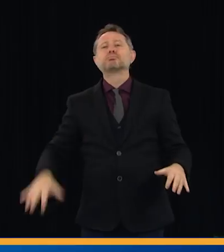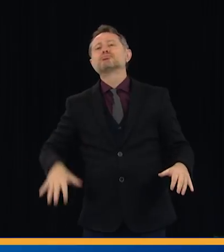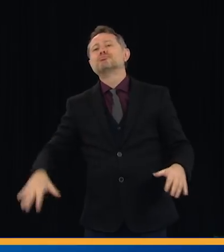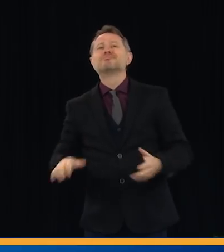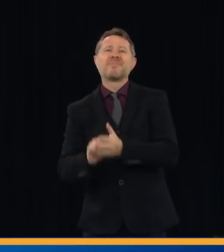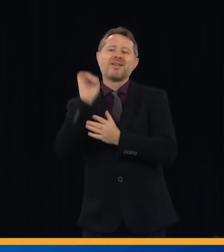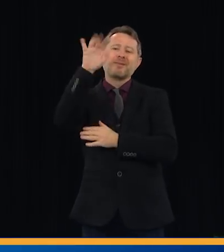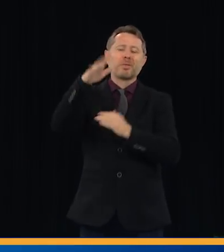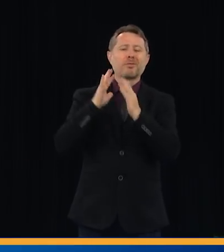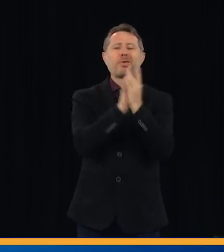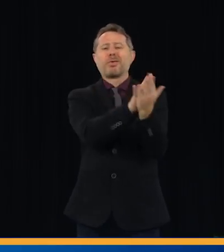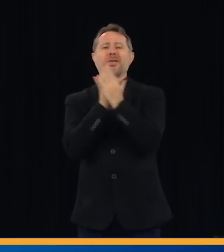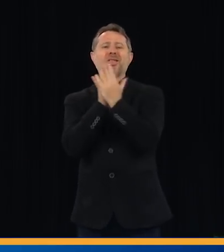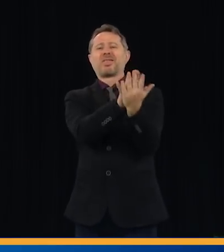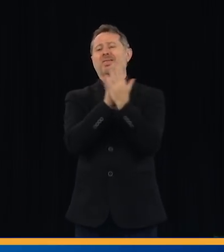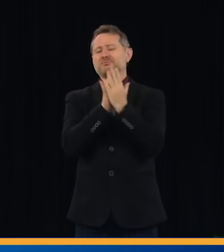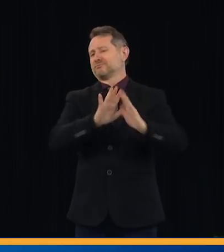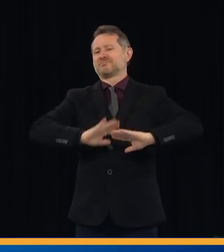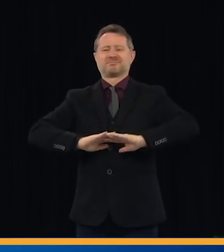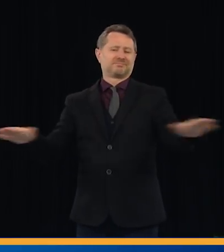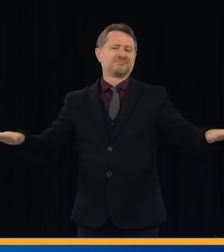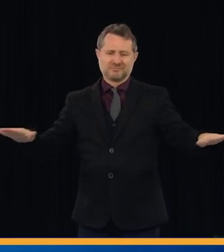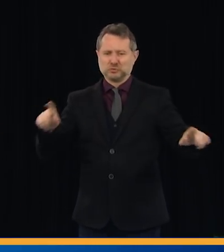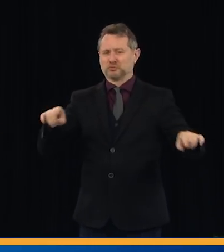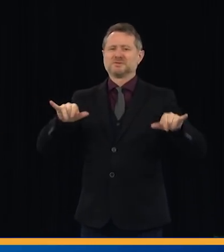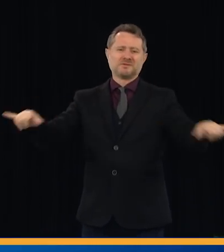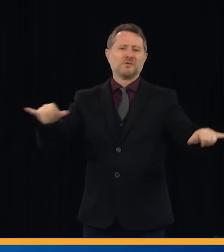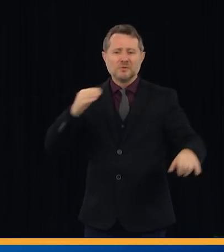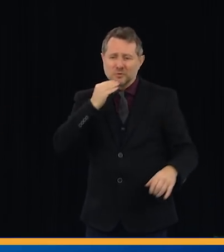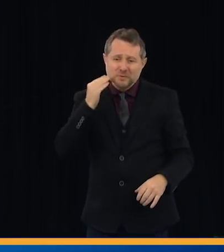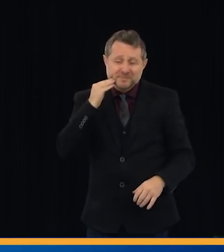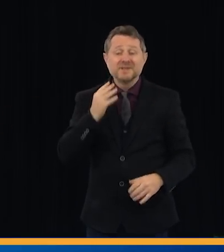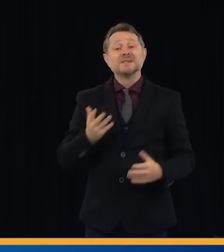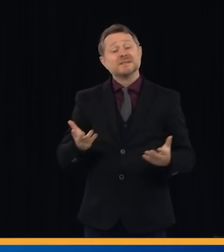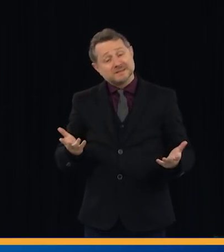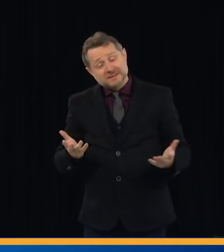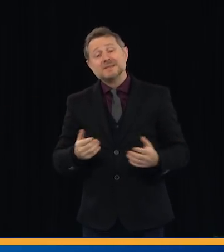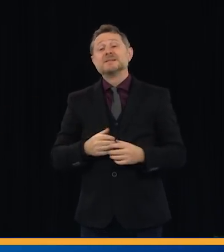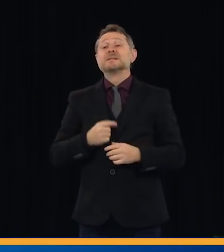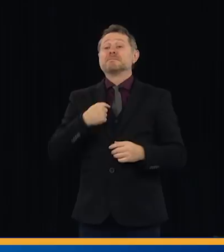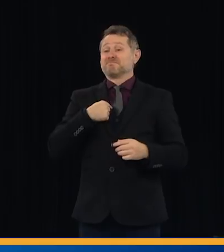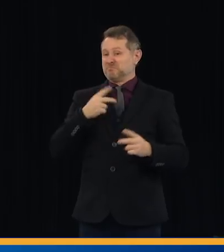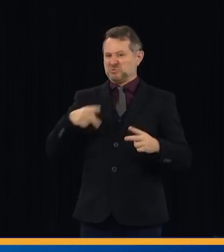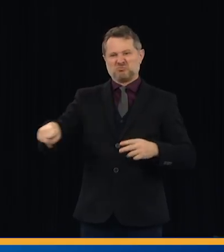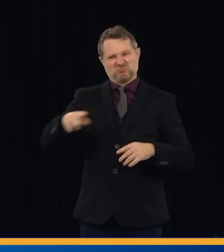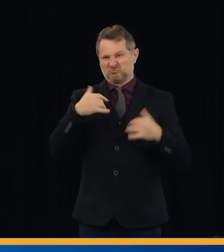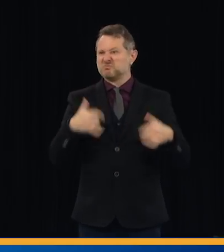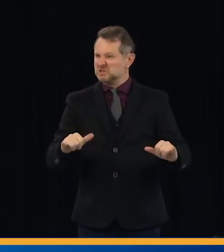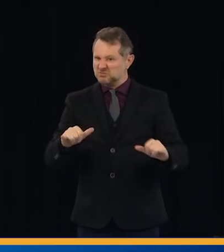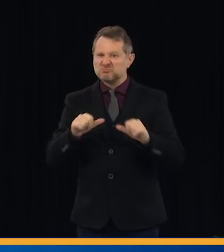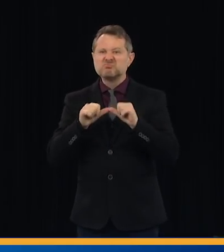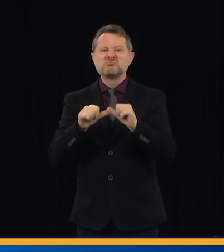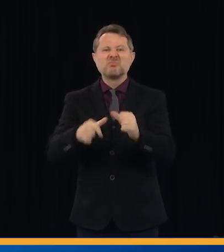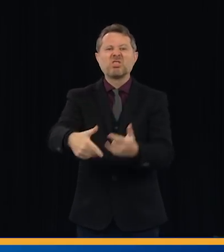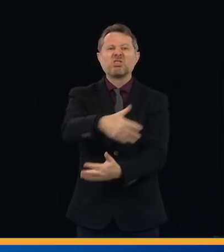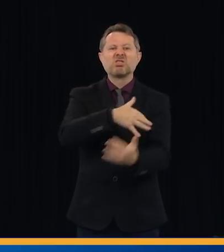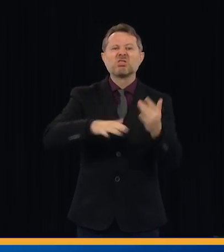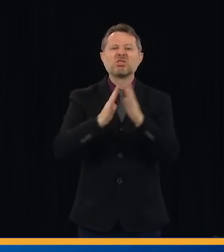sports, social distancing. There have been reports that that is not happening and it's not